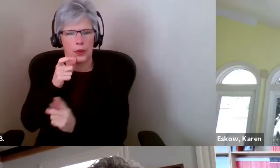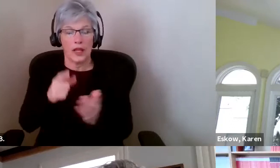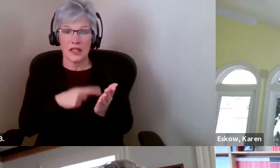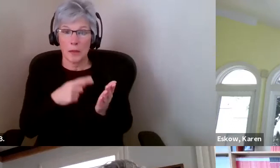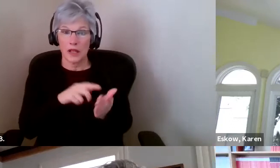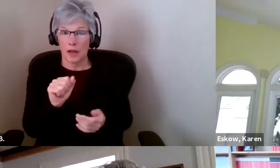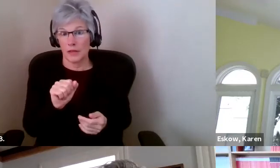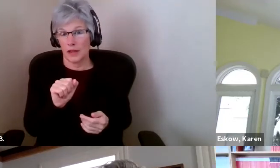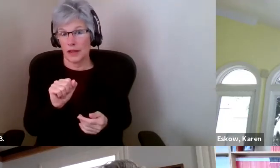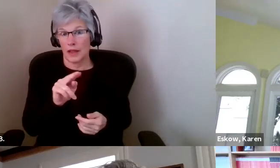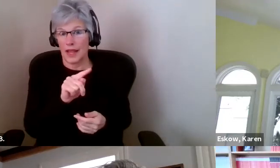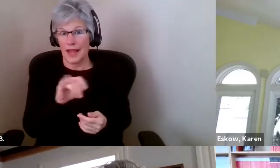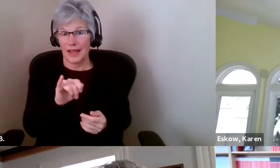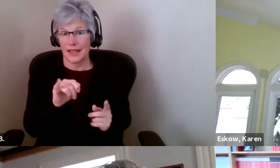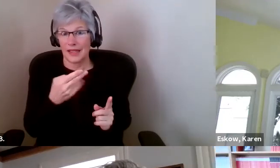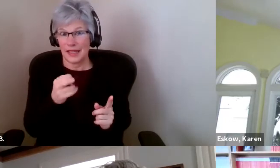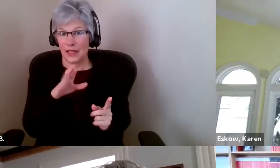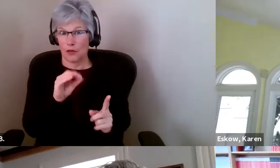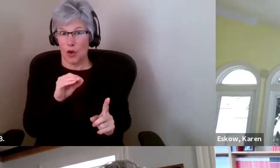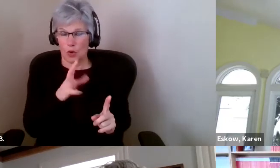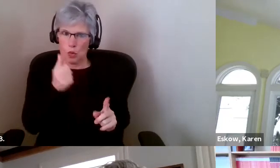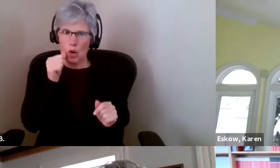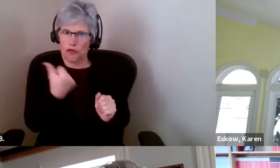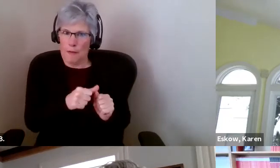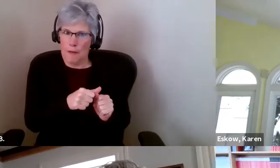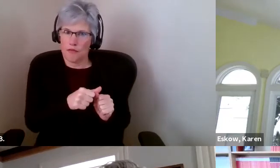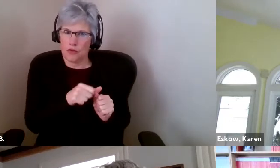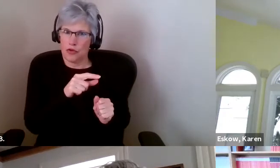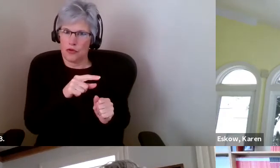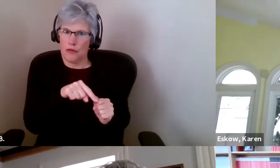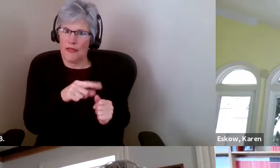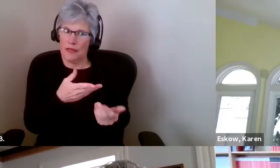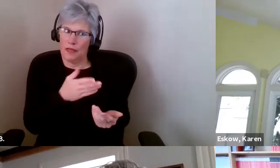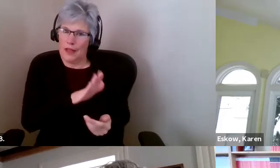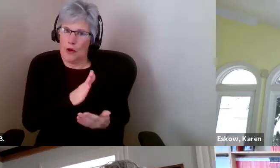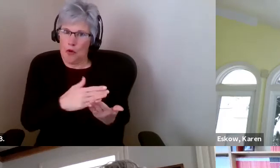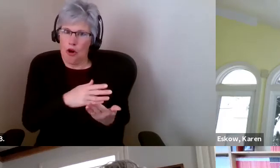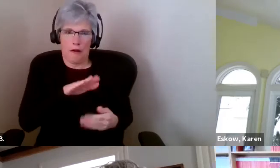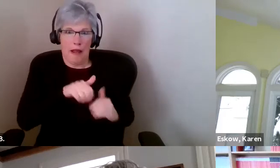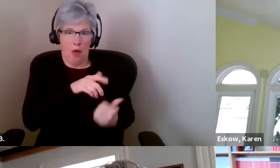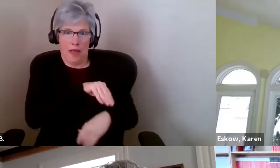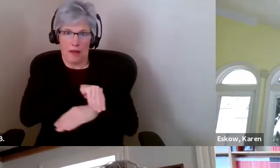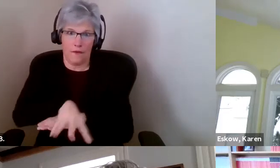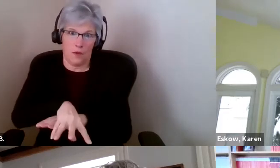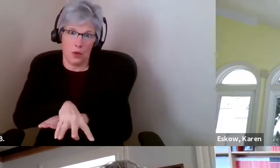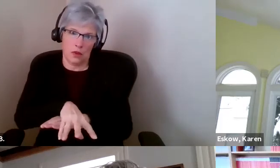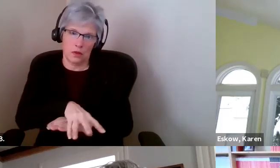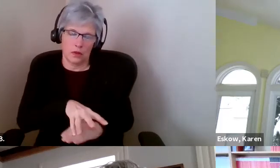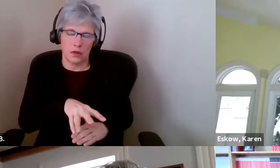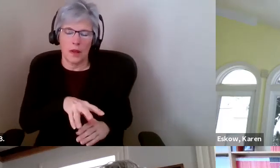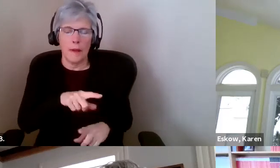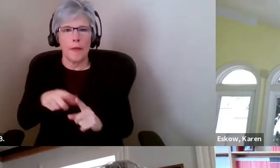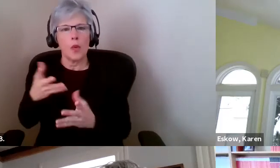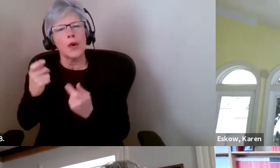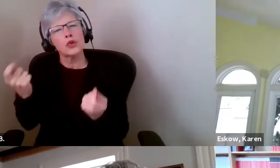least remember that they were around and the influence they had. We want to be able to celebrate at